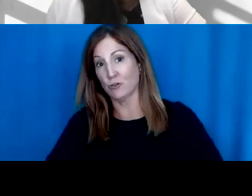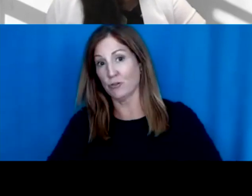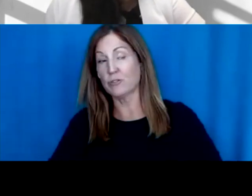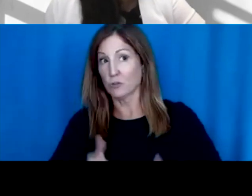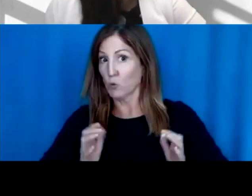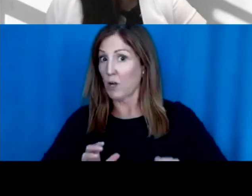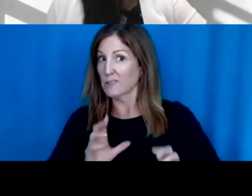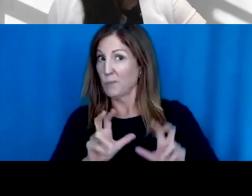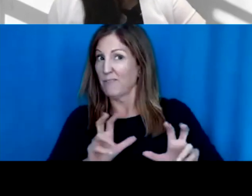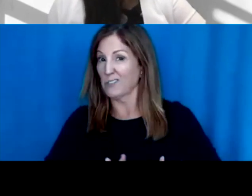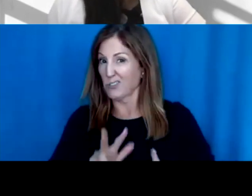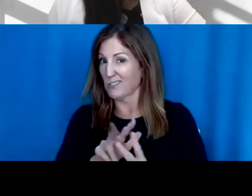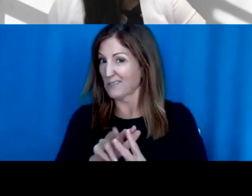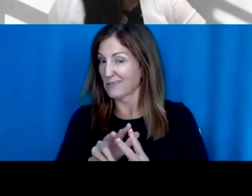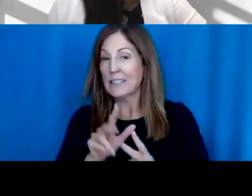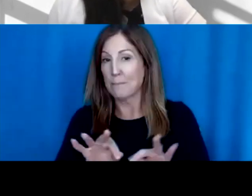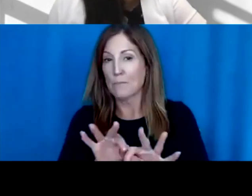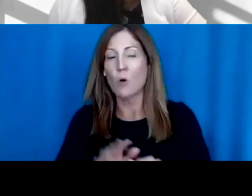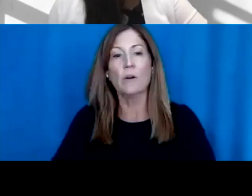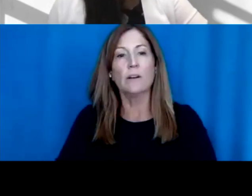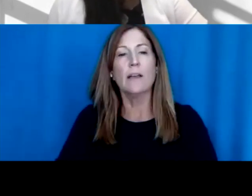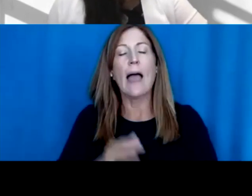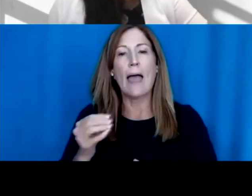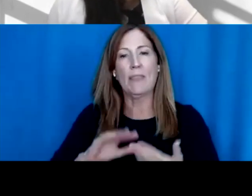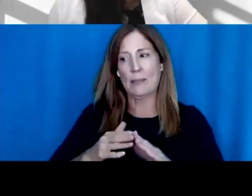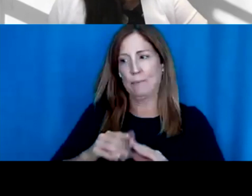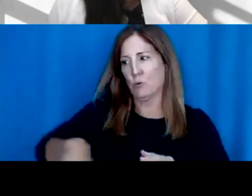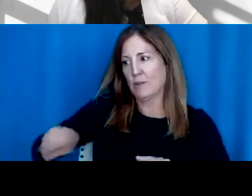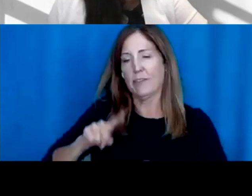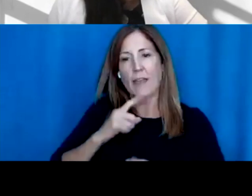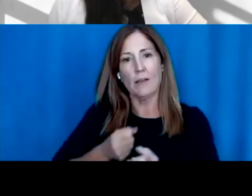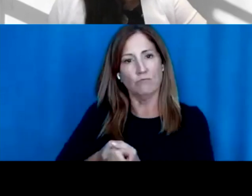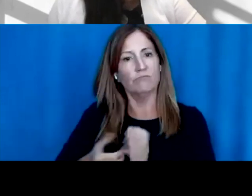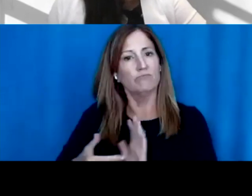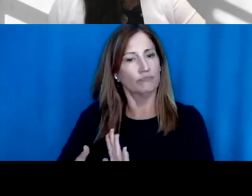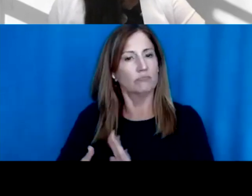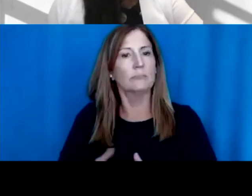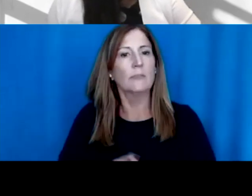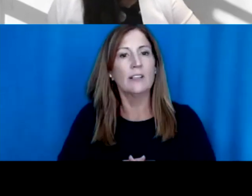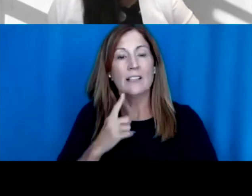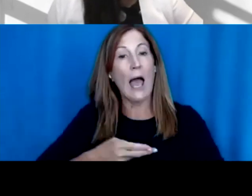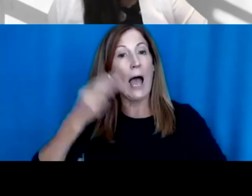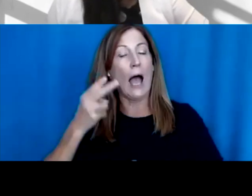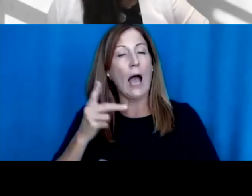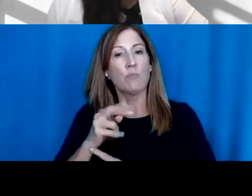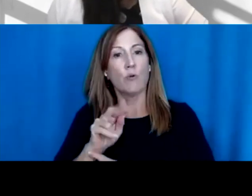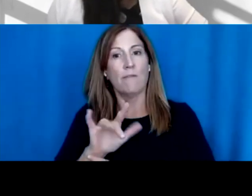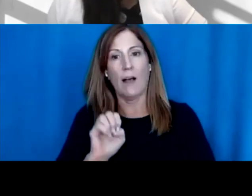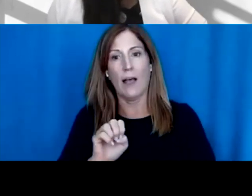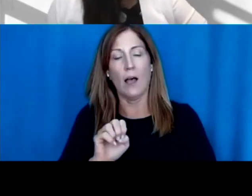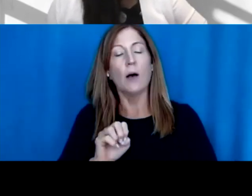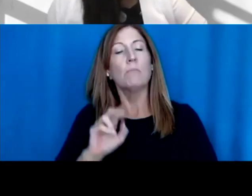very important, and the communities in which they operate to take a public stand on high-profile political and social